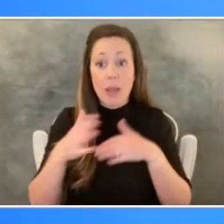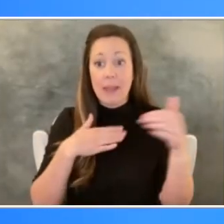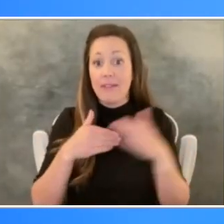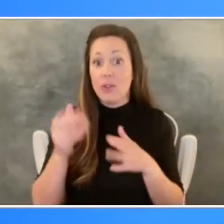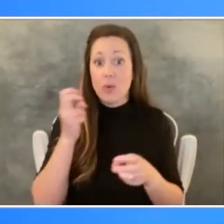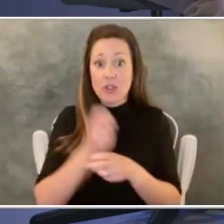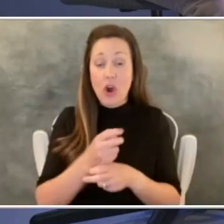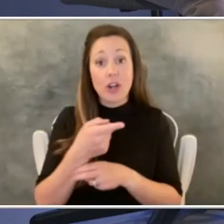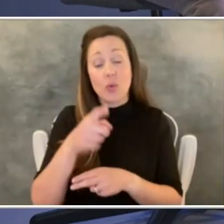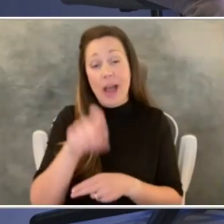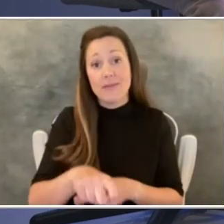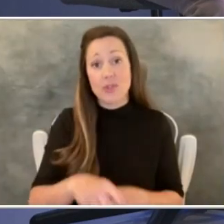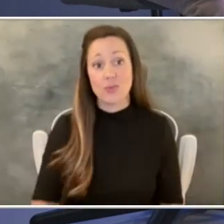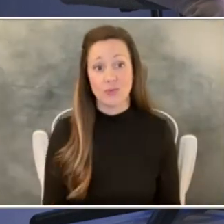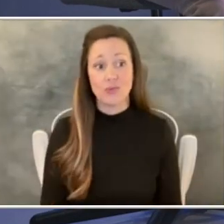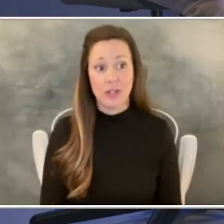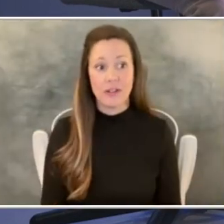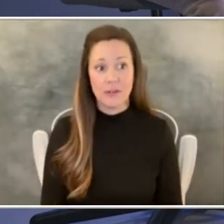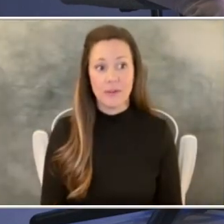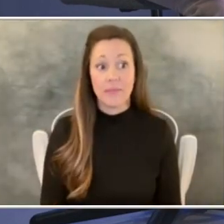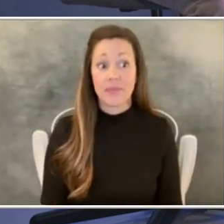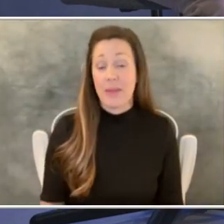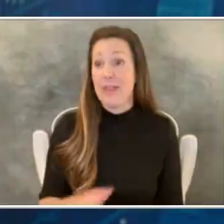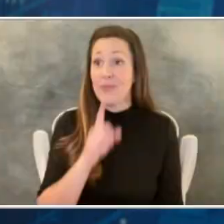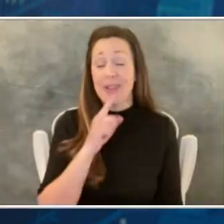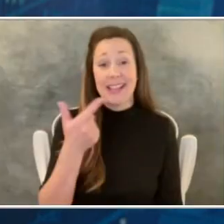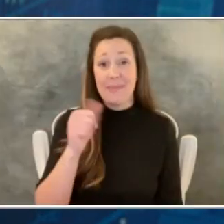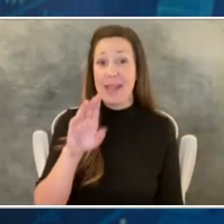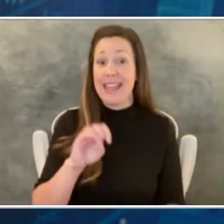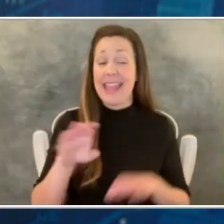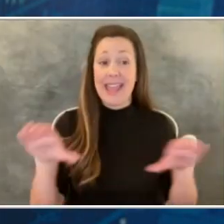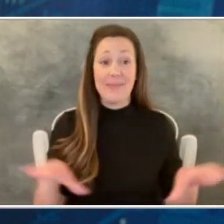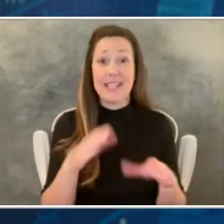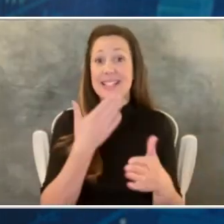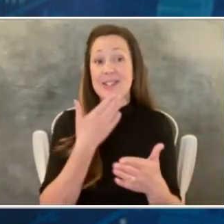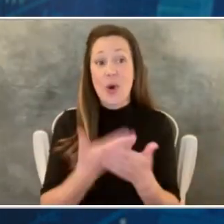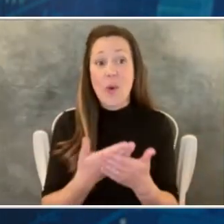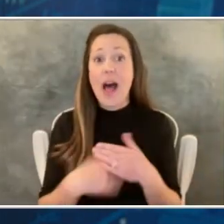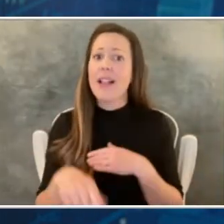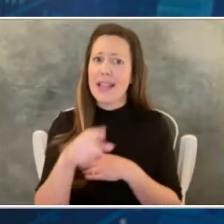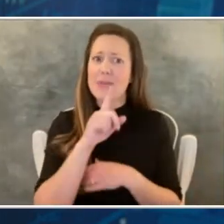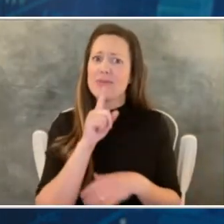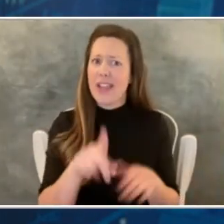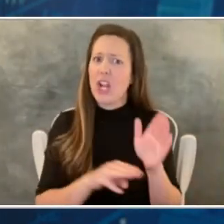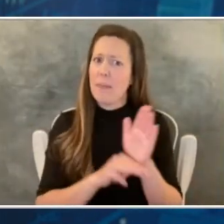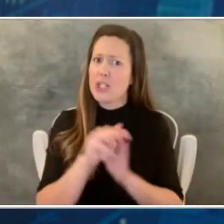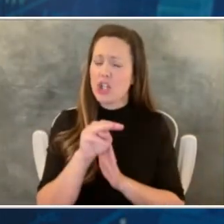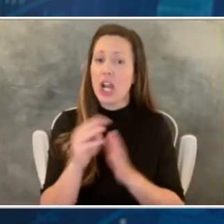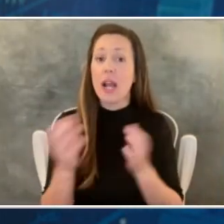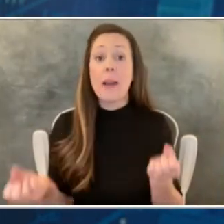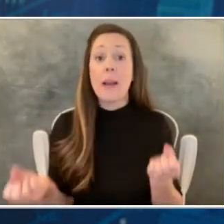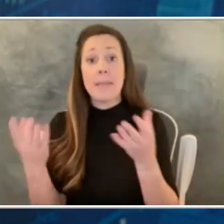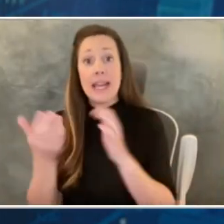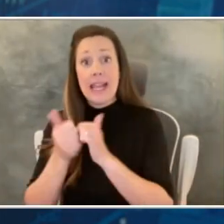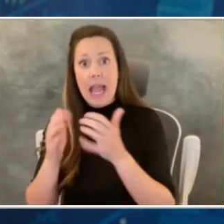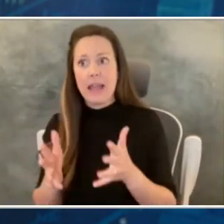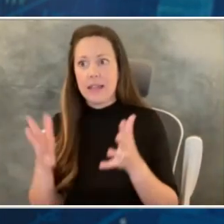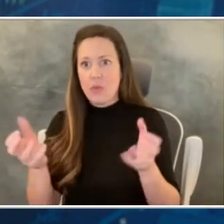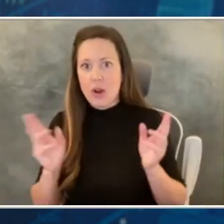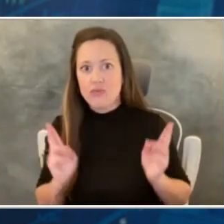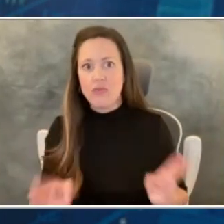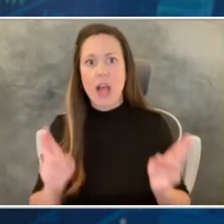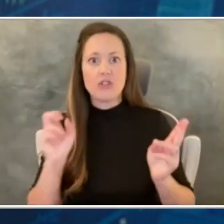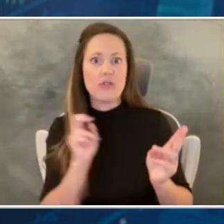to. And that's what Gabe did so well. I mean, he approached it with a level of maturity, because a lot of athletes want to rush back, and